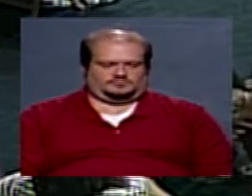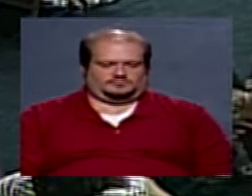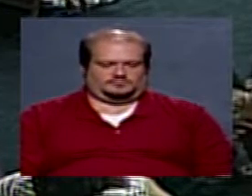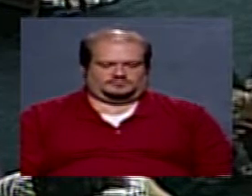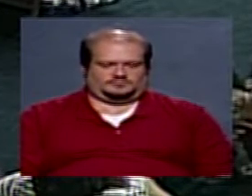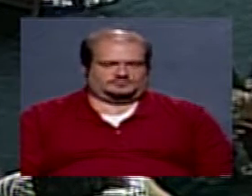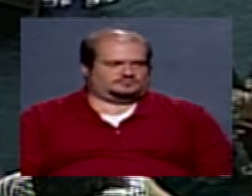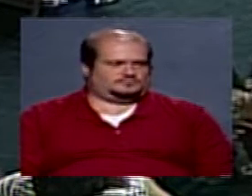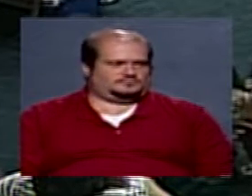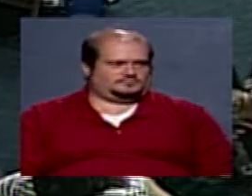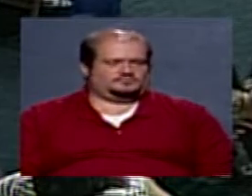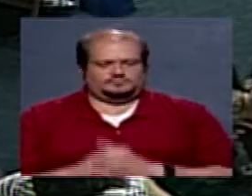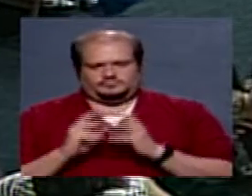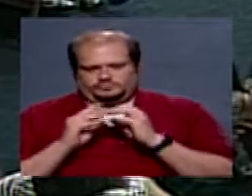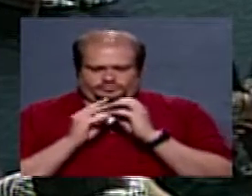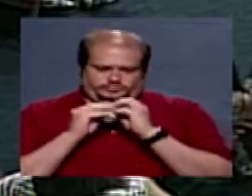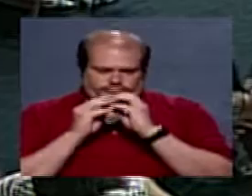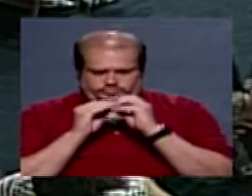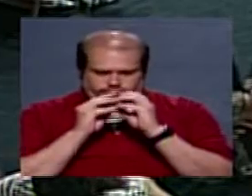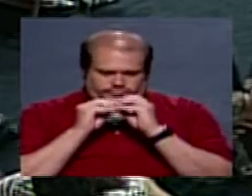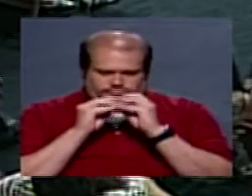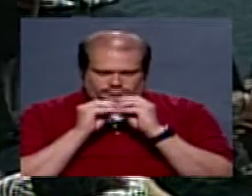I know.